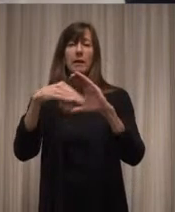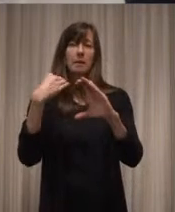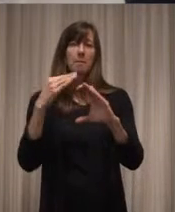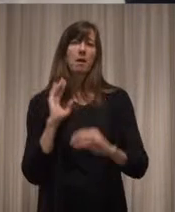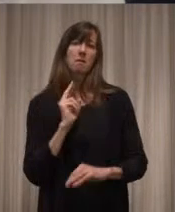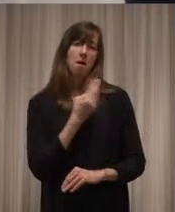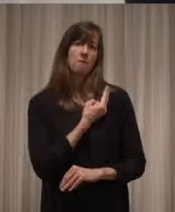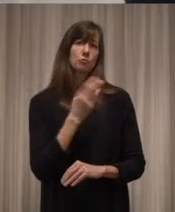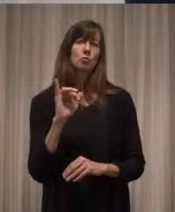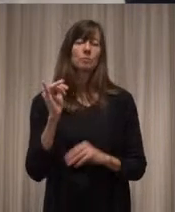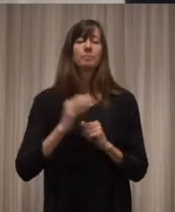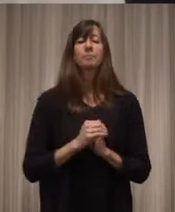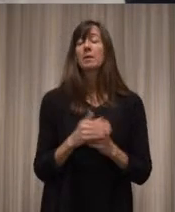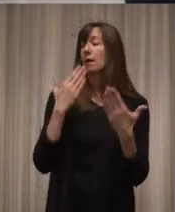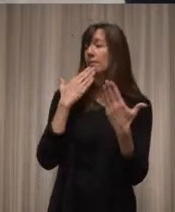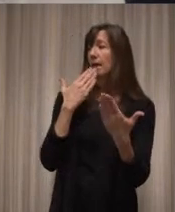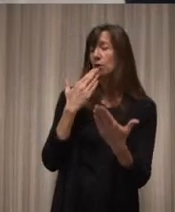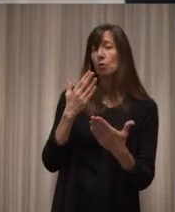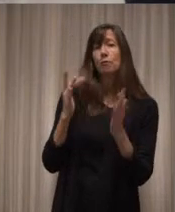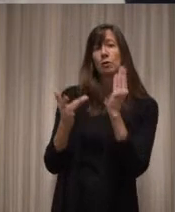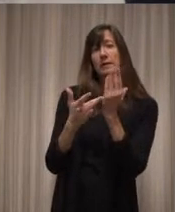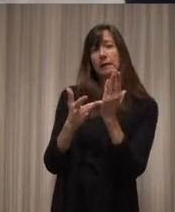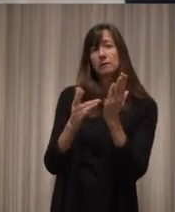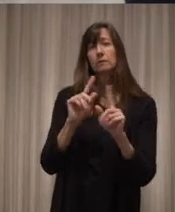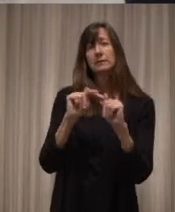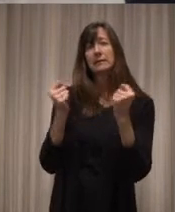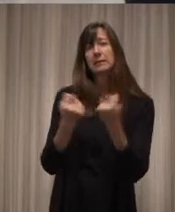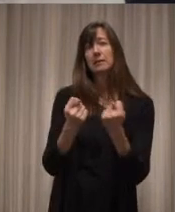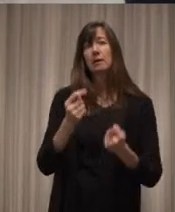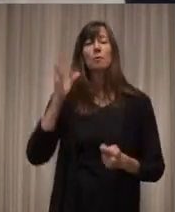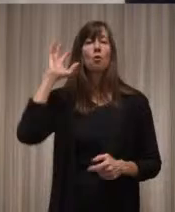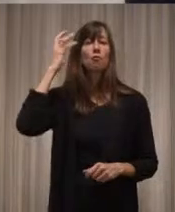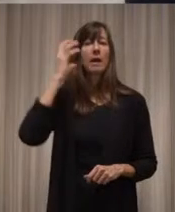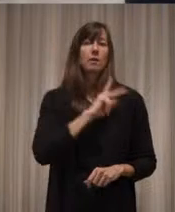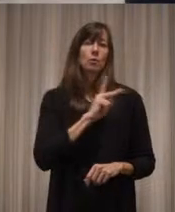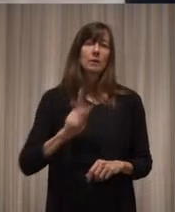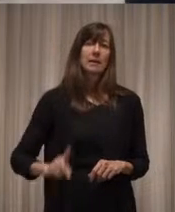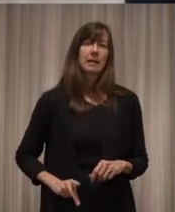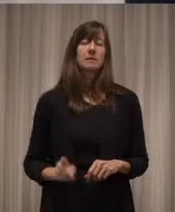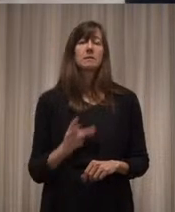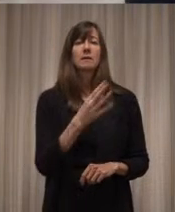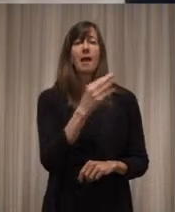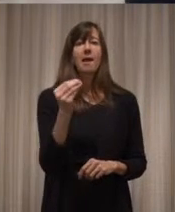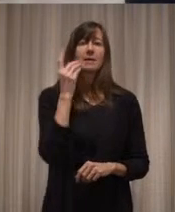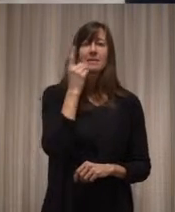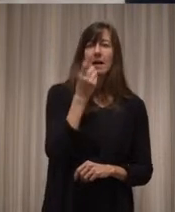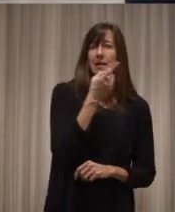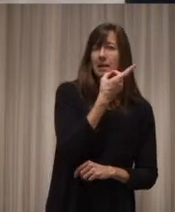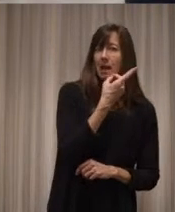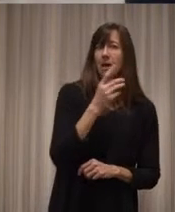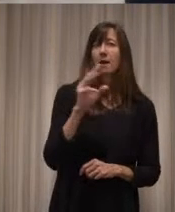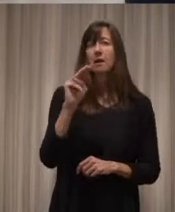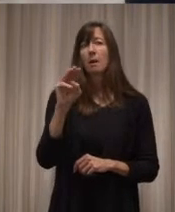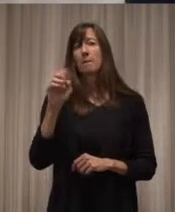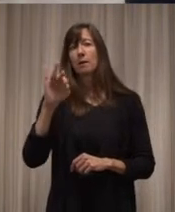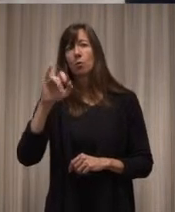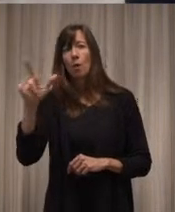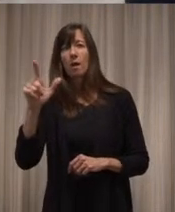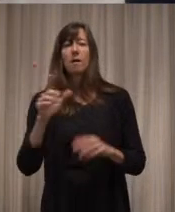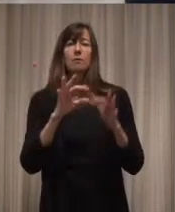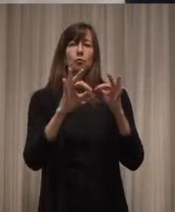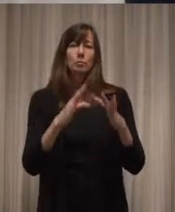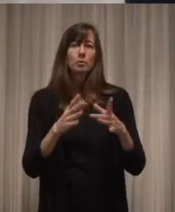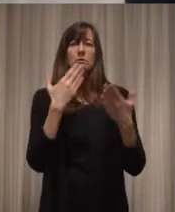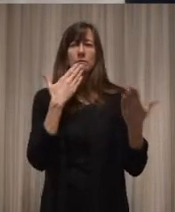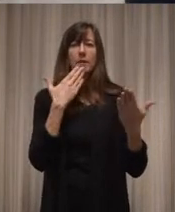great technical team at Radio Kingston and to Diana Manuel as well for helping us bring this message to you. We